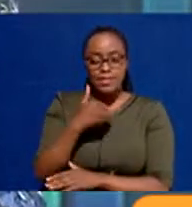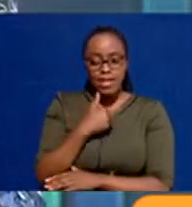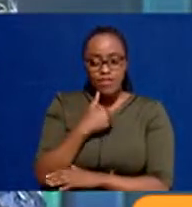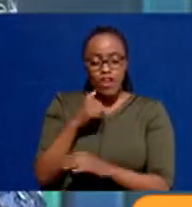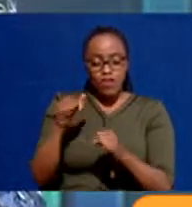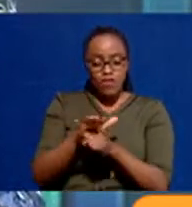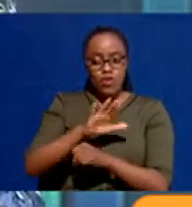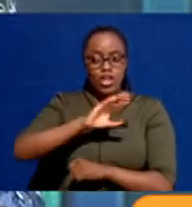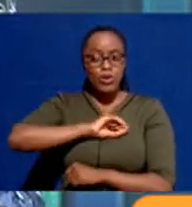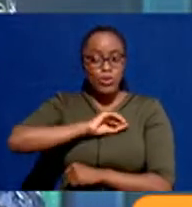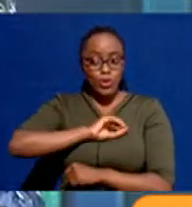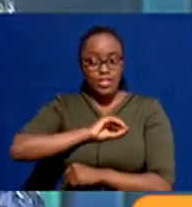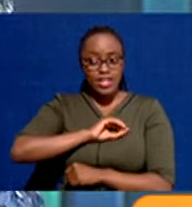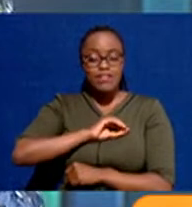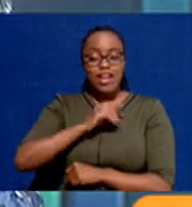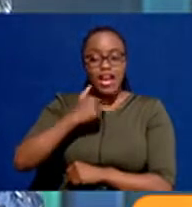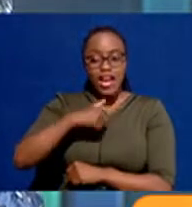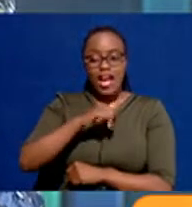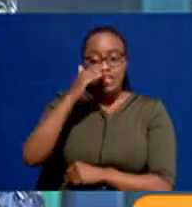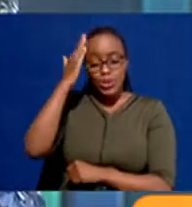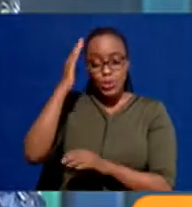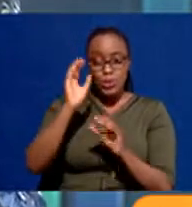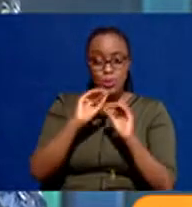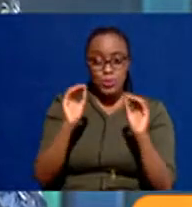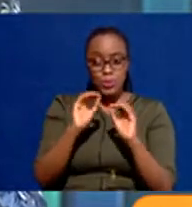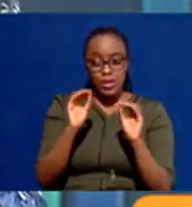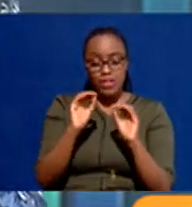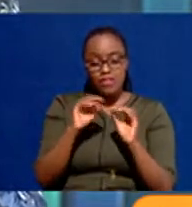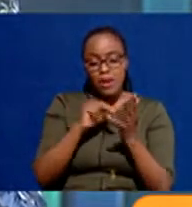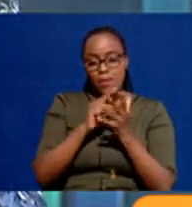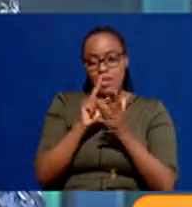fully owned, with no loan.